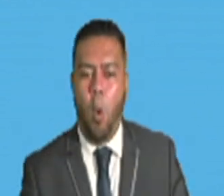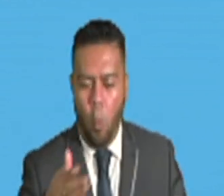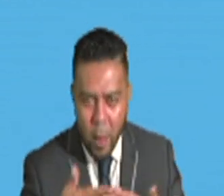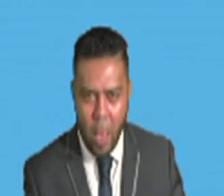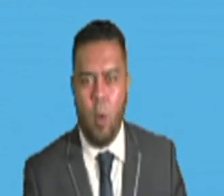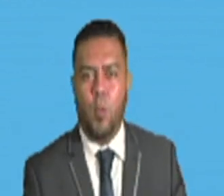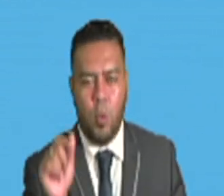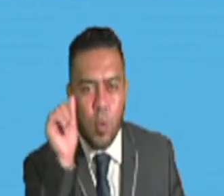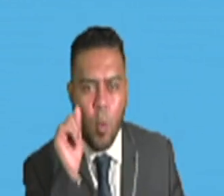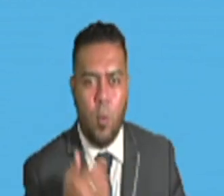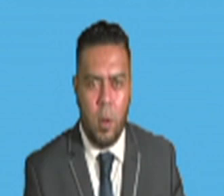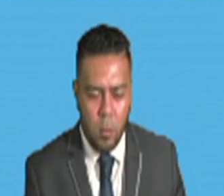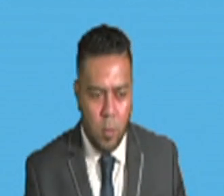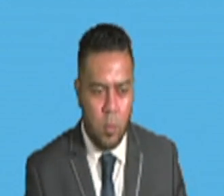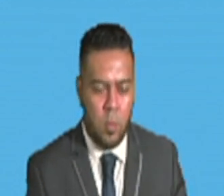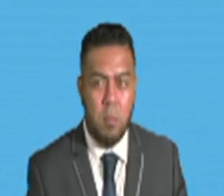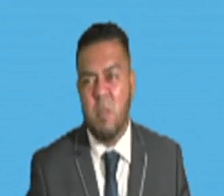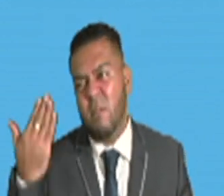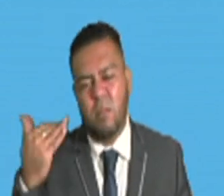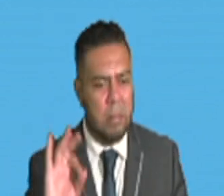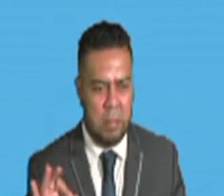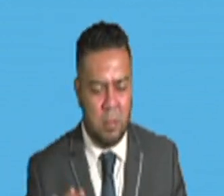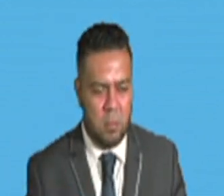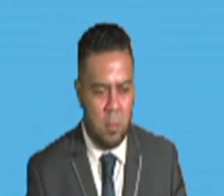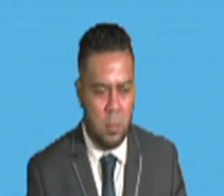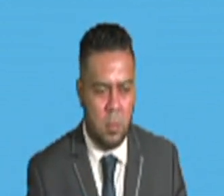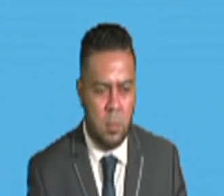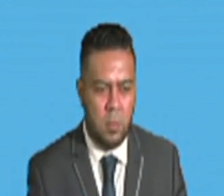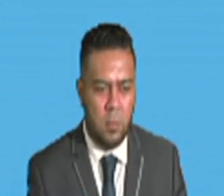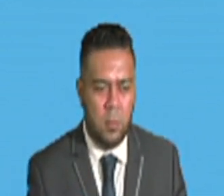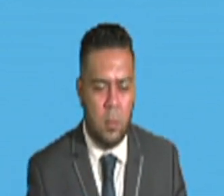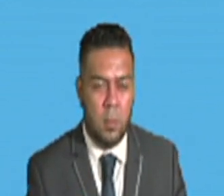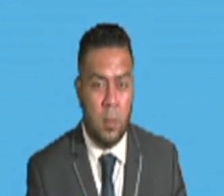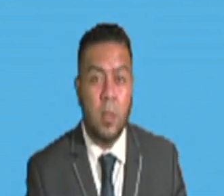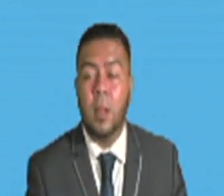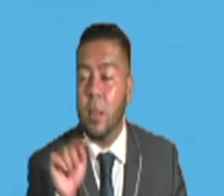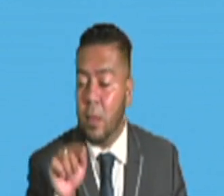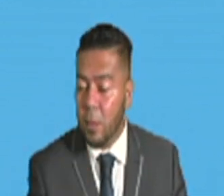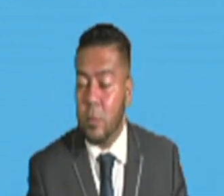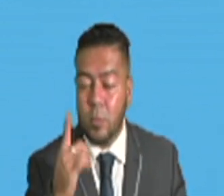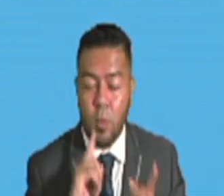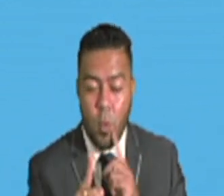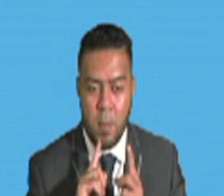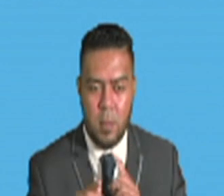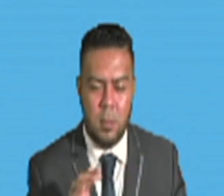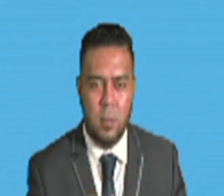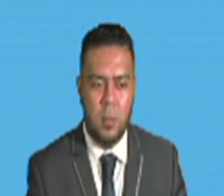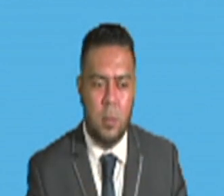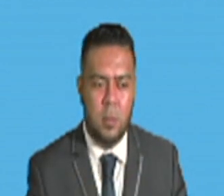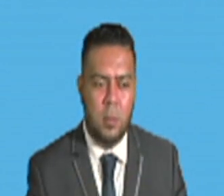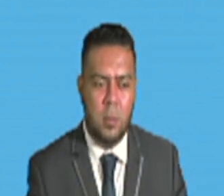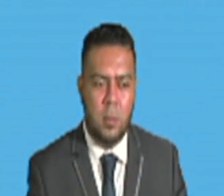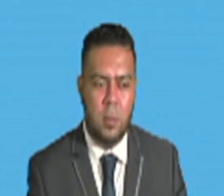sir, he of course has obscured those comments, Mr. Speaker, sir. He,